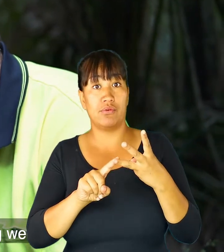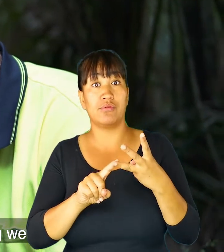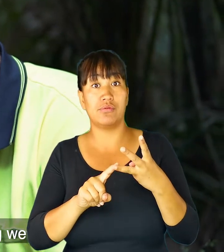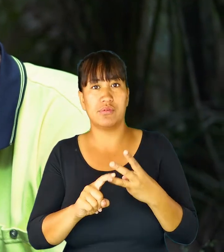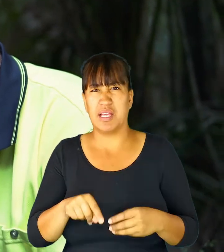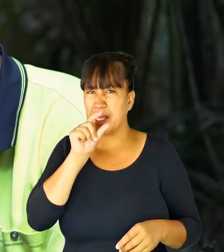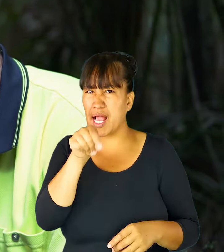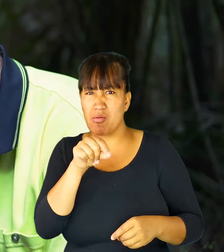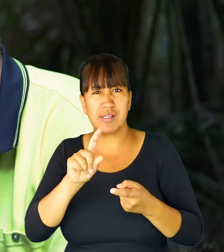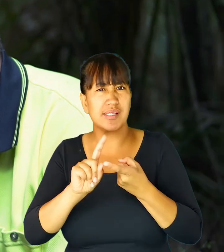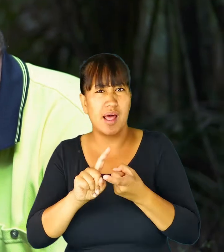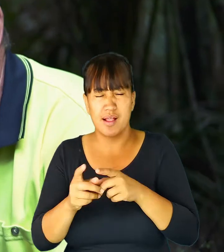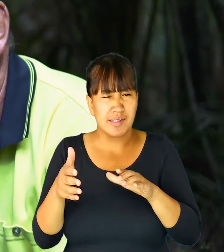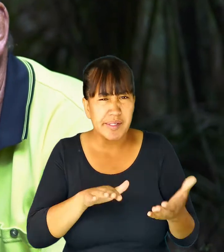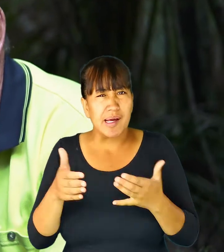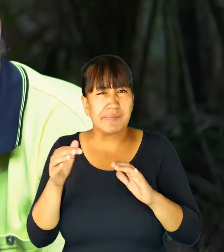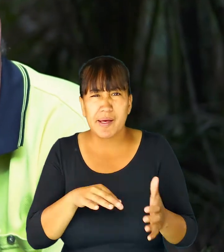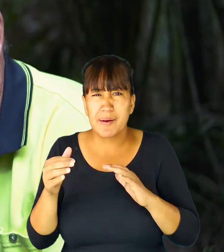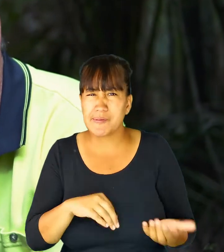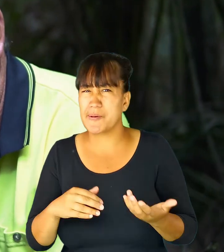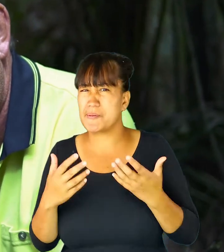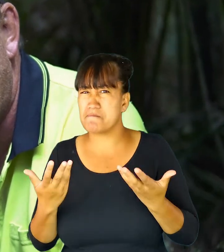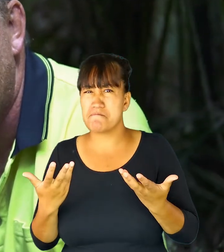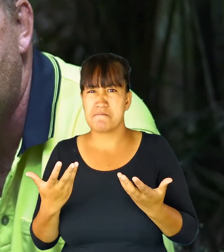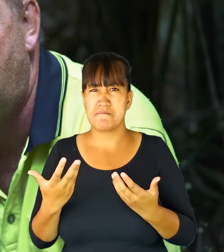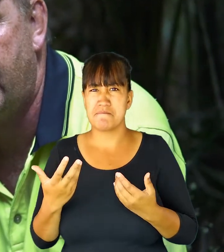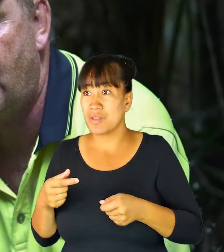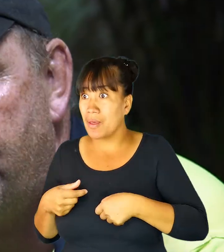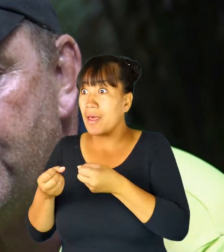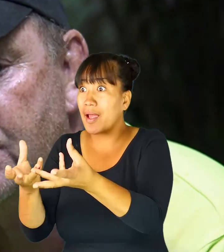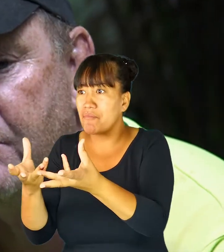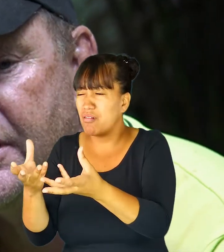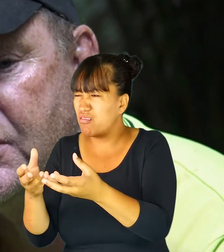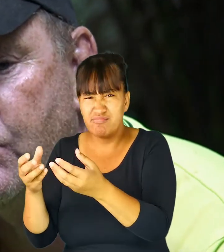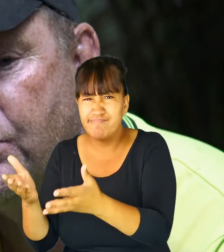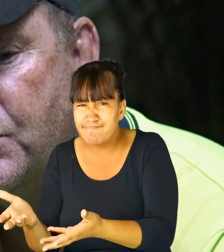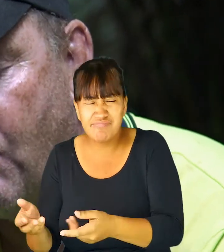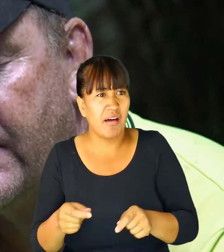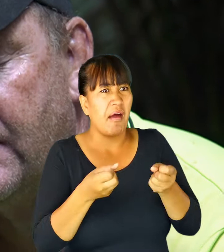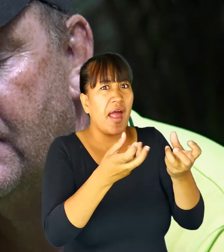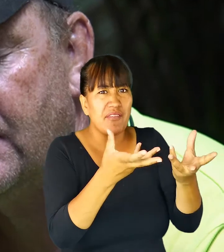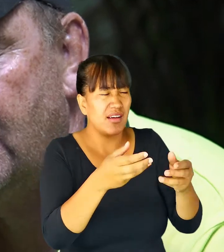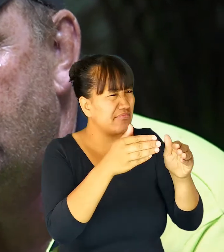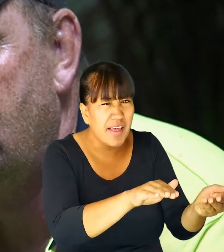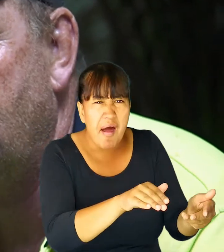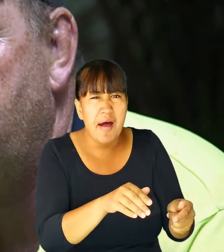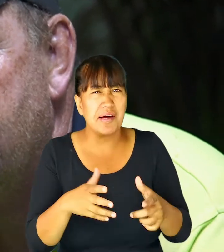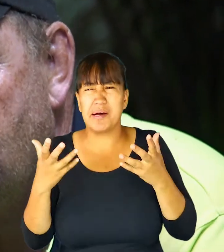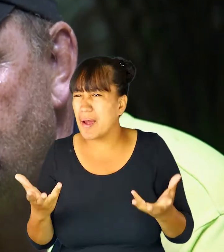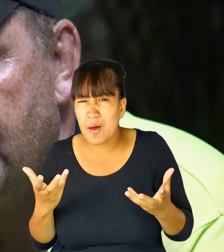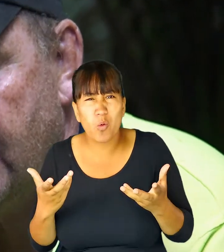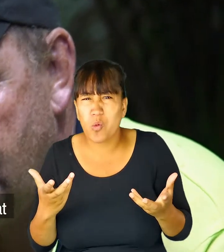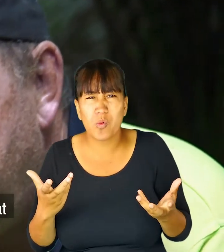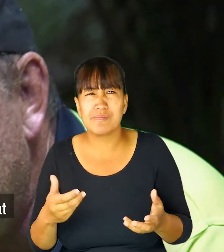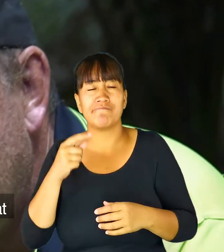The third thing we found out were these kiwi were dying. They were dying. The birds we released were dying. They were being